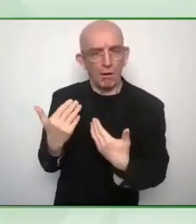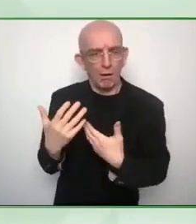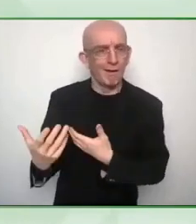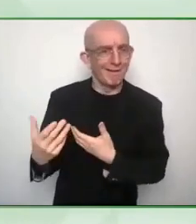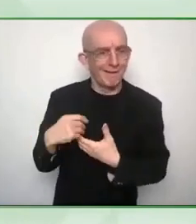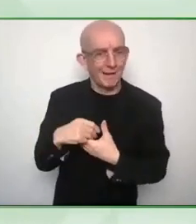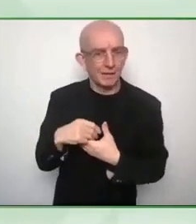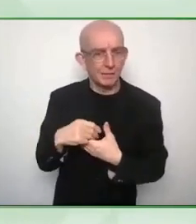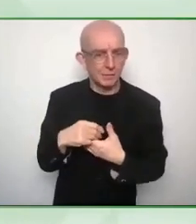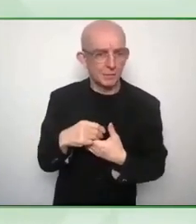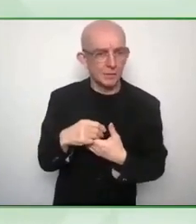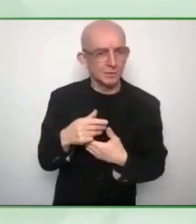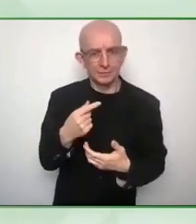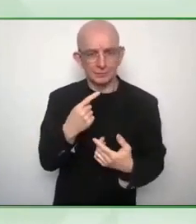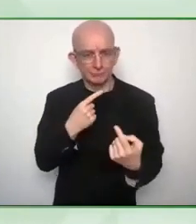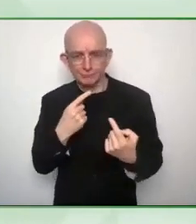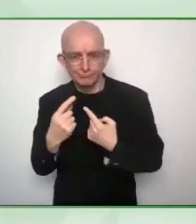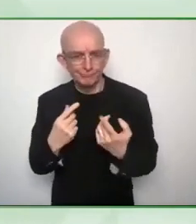and then doing a report